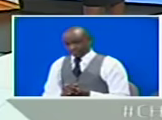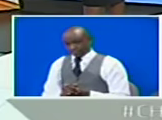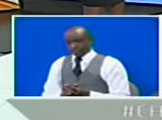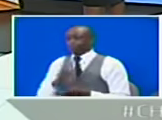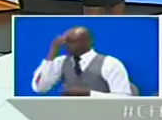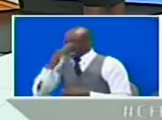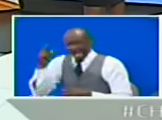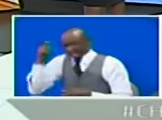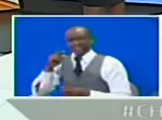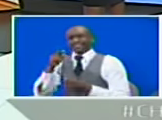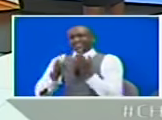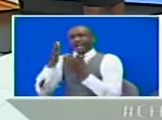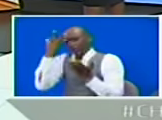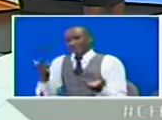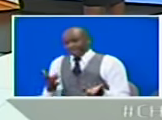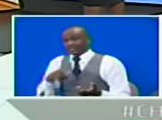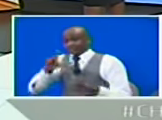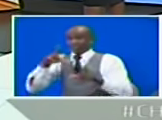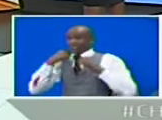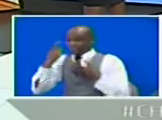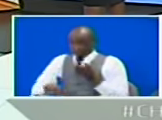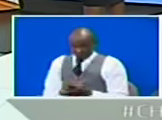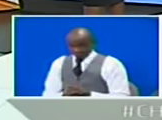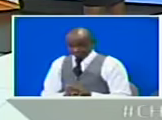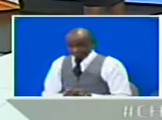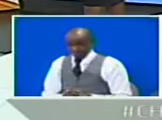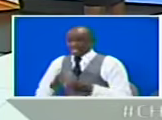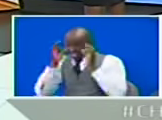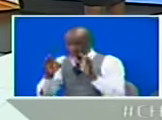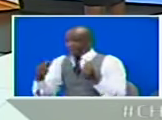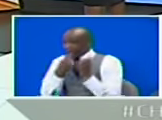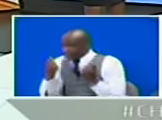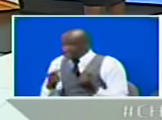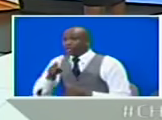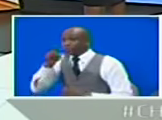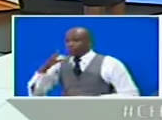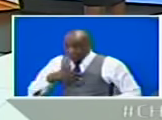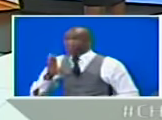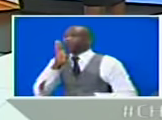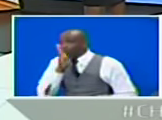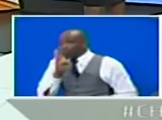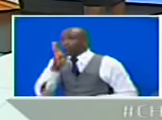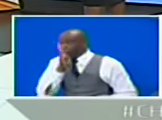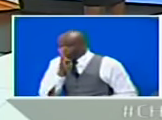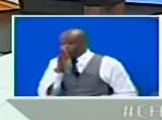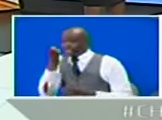why should we care about this? And they were telling us that if it reaches a point where you guys are borrowing and you're